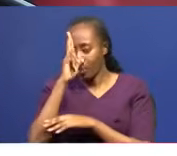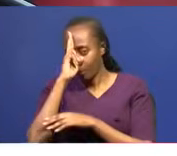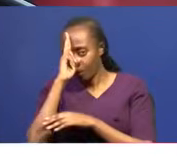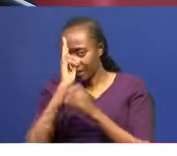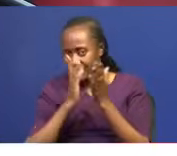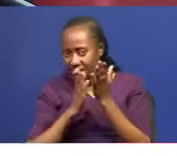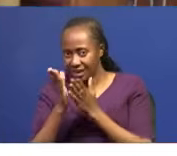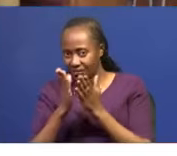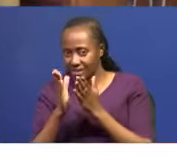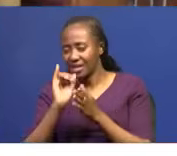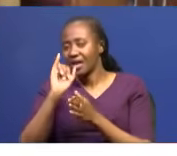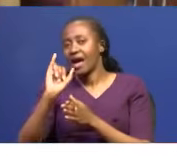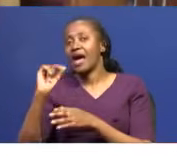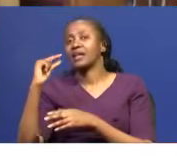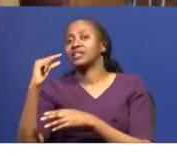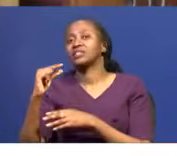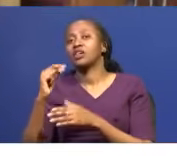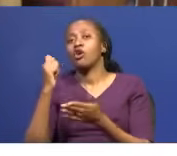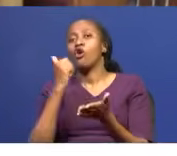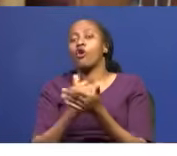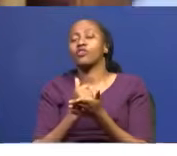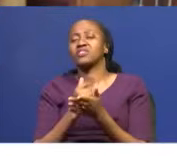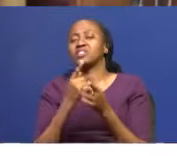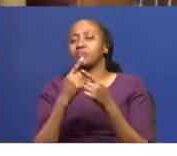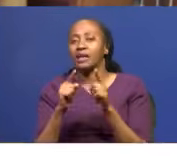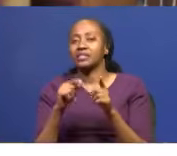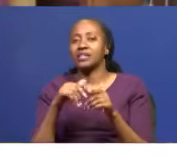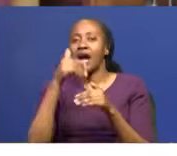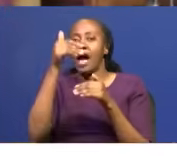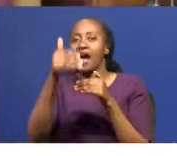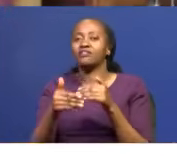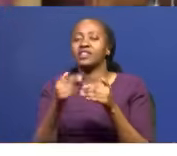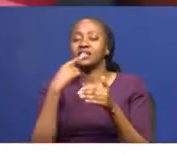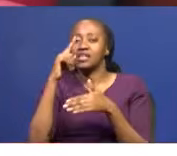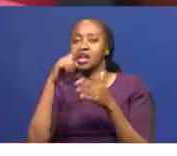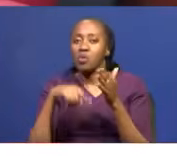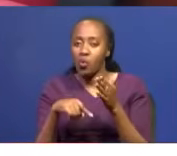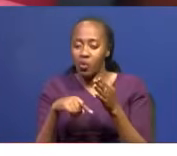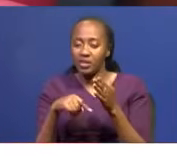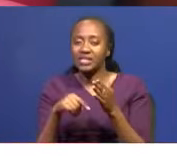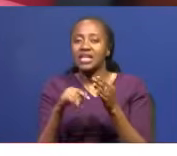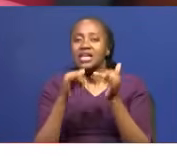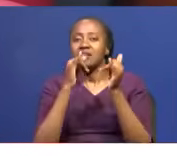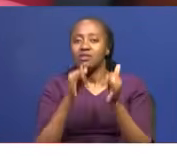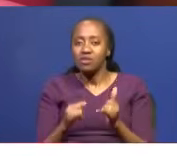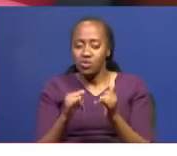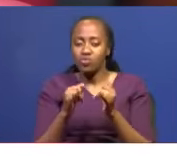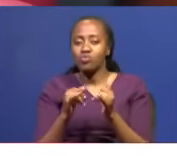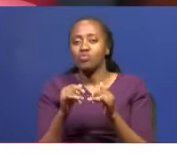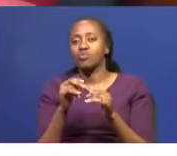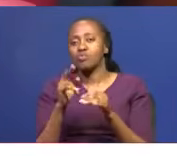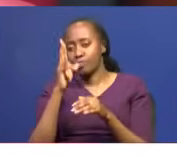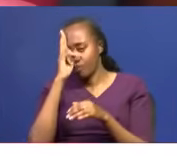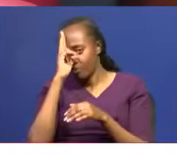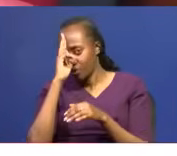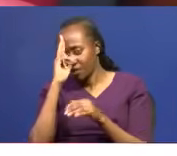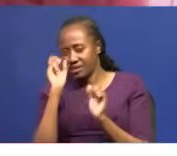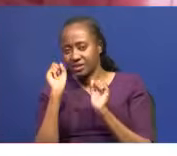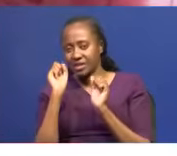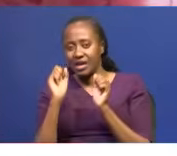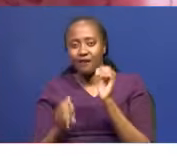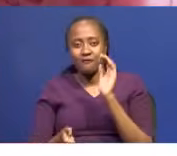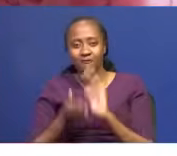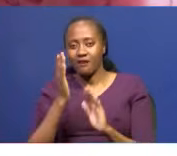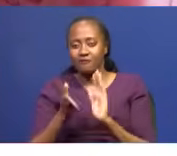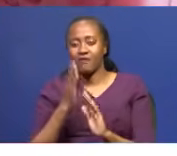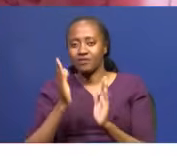the IG's office. And after the meeting, the committee directed that the recruitment of constables proceeds immediately, even as it admitted the